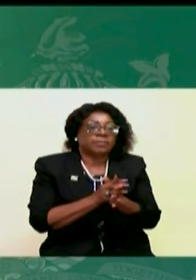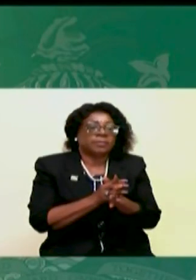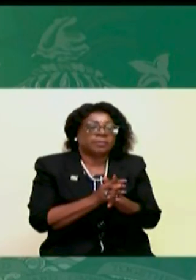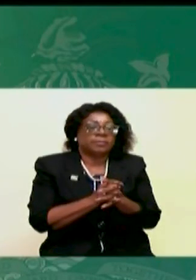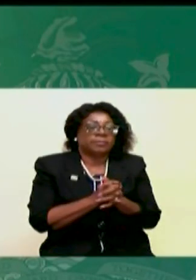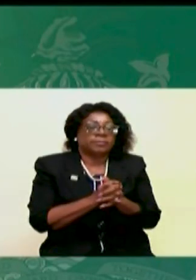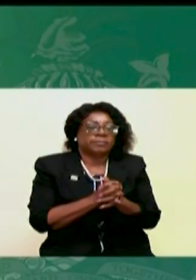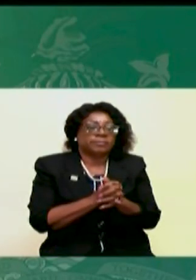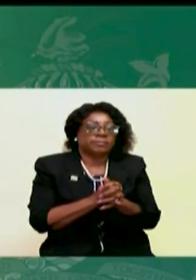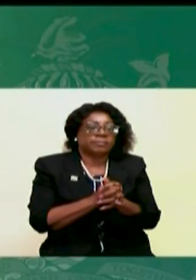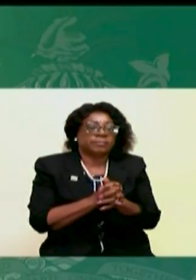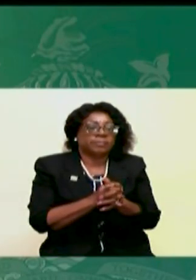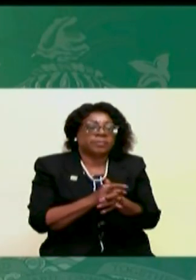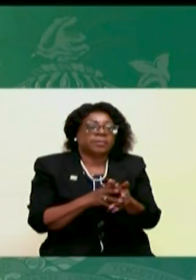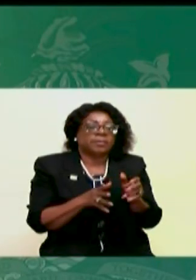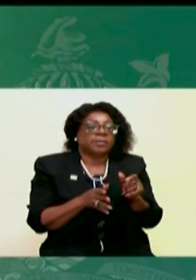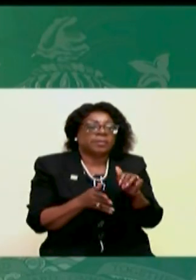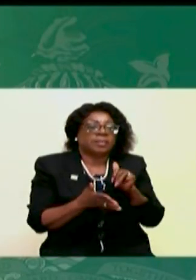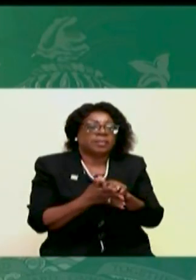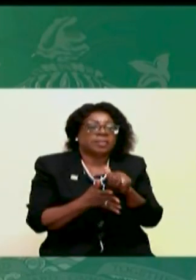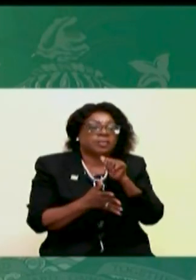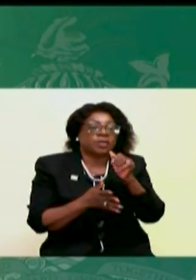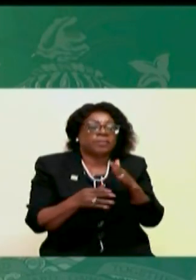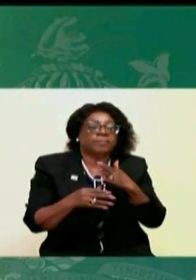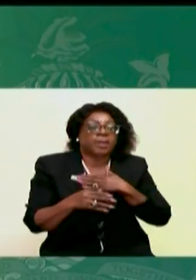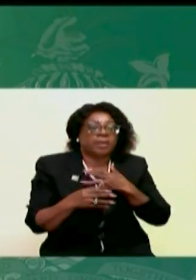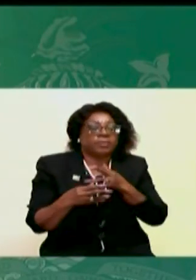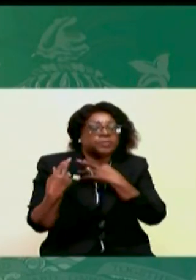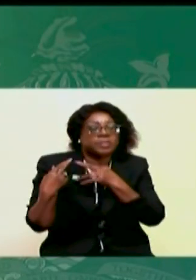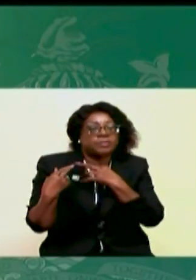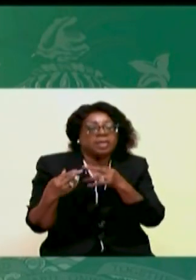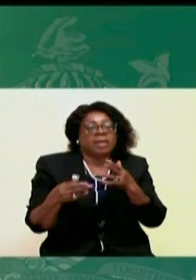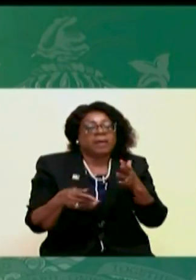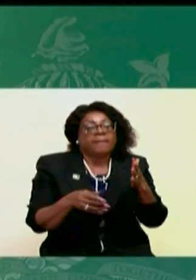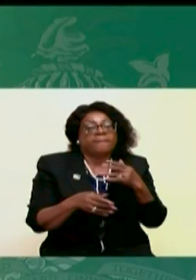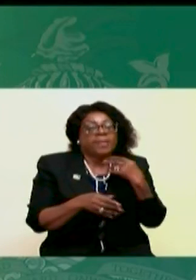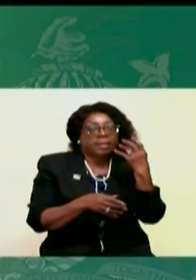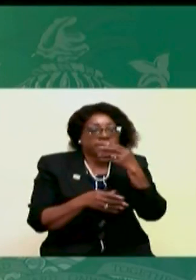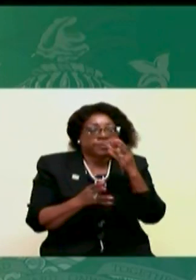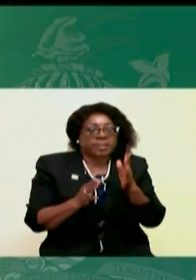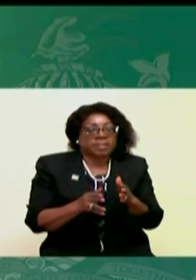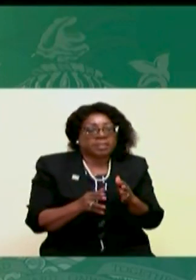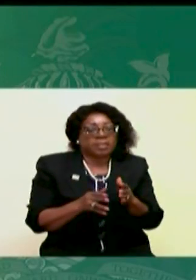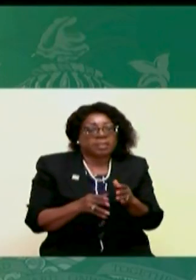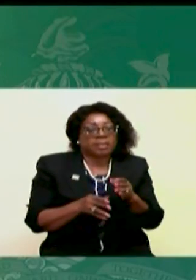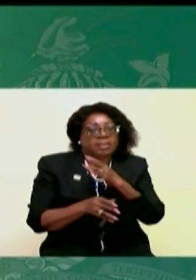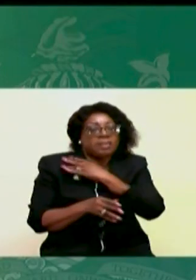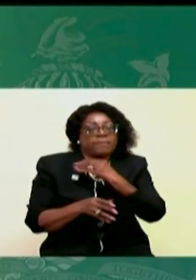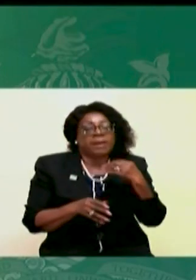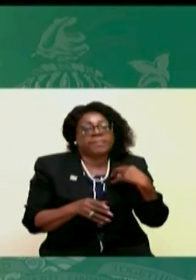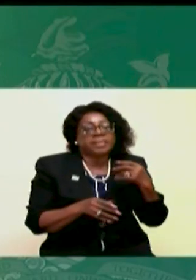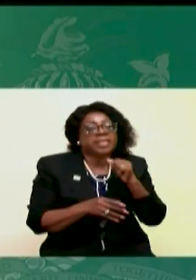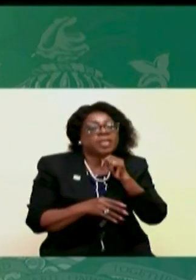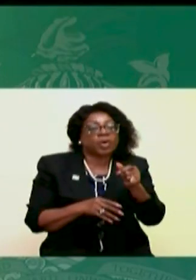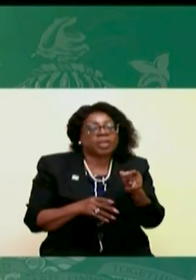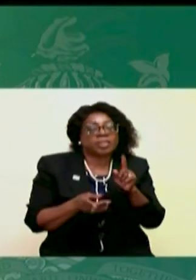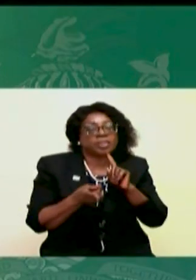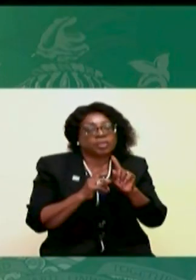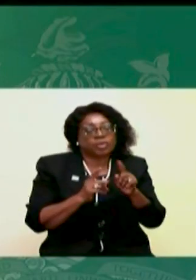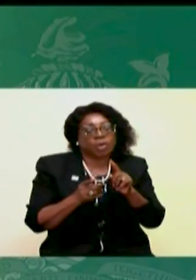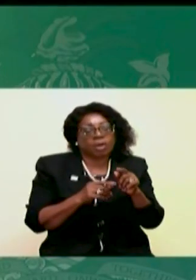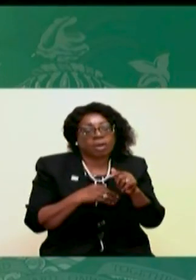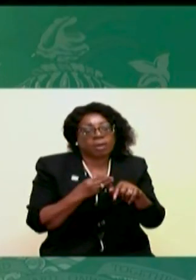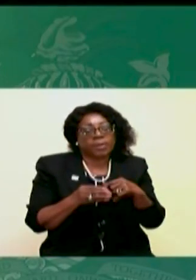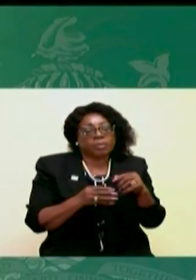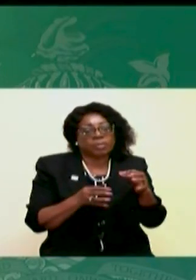responsibility. That's not my responsibility, Madam Speaker. Madam Speaker, the member didn't. He was talking about sports. Okay. I'm